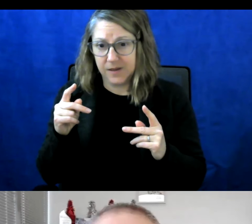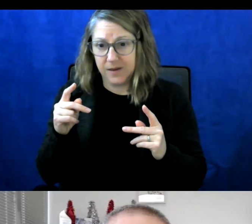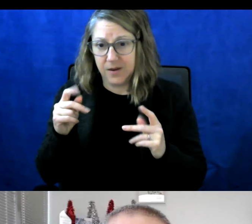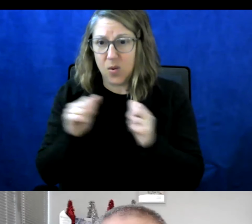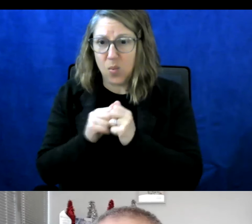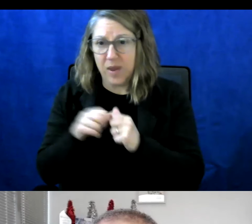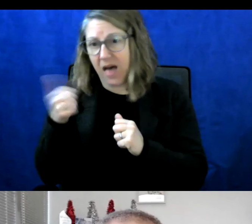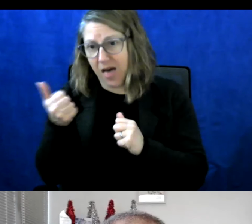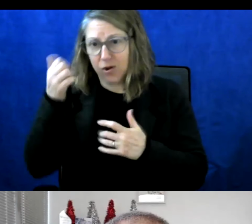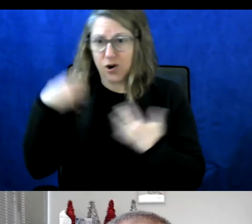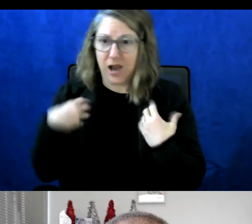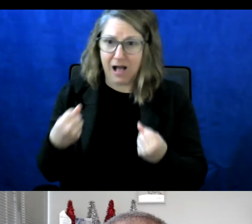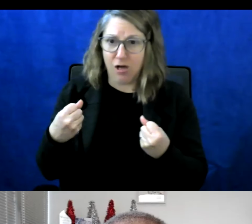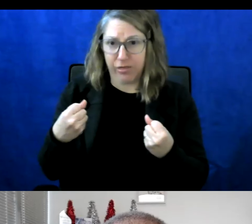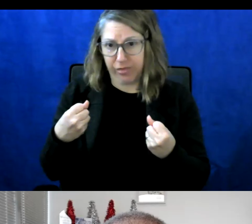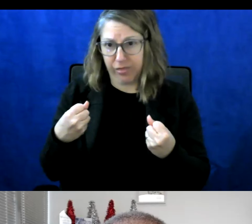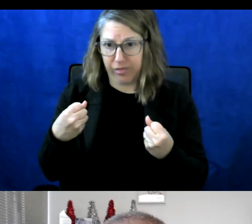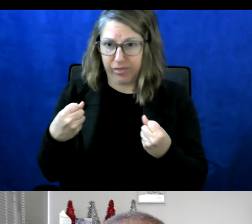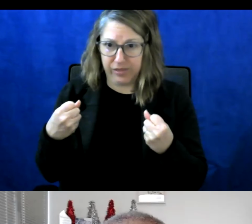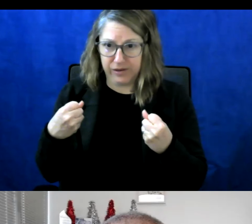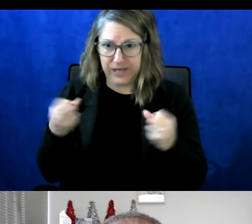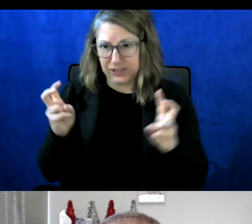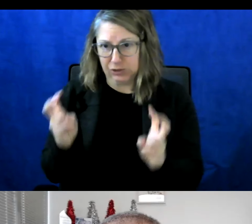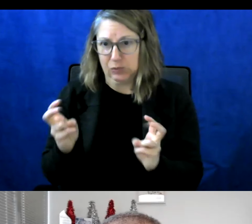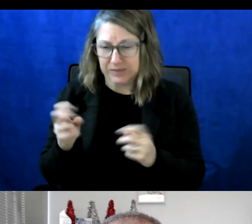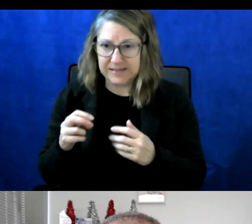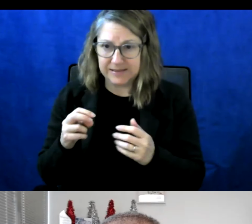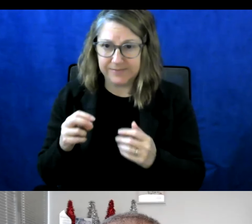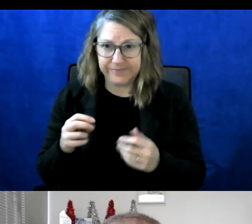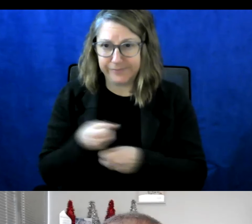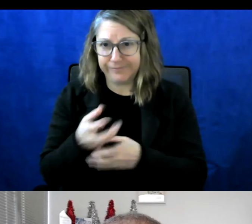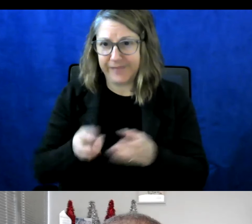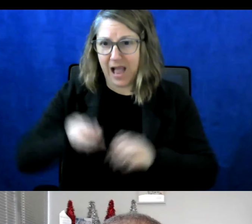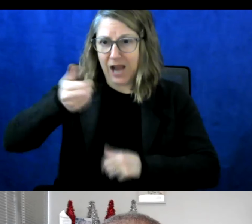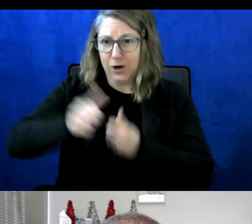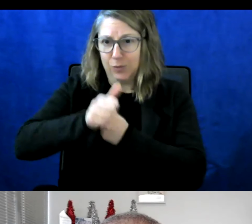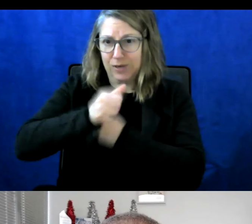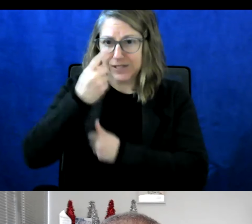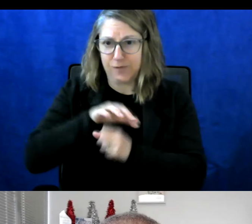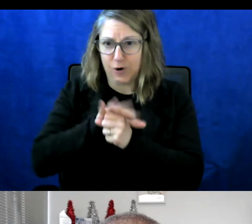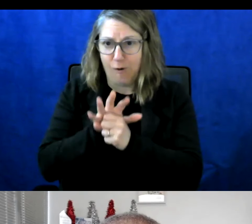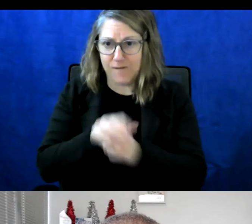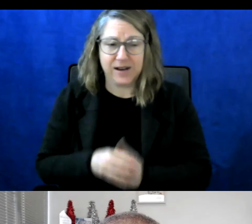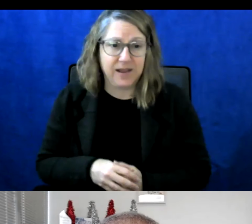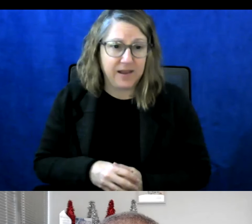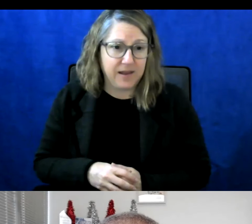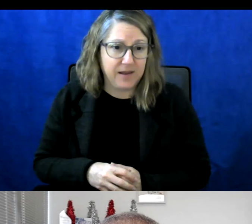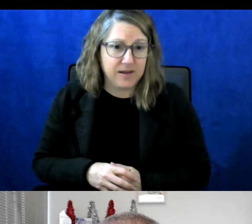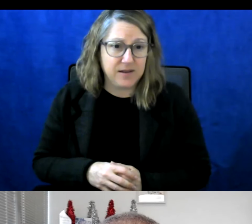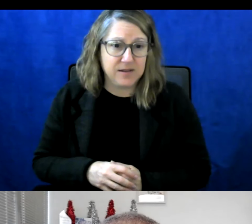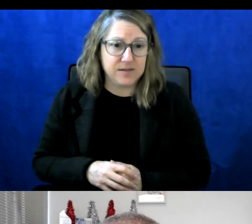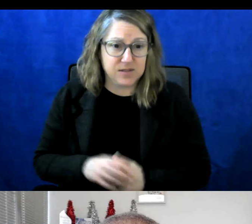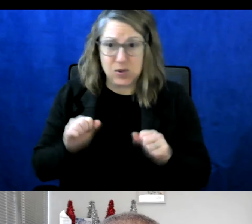pre-existing conditions that put them at higher risk for COVID. So you can see that over time we have made a